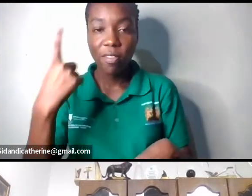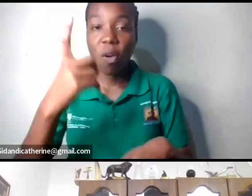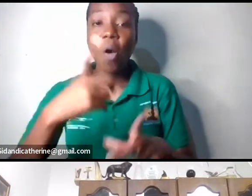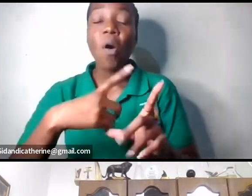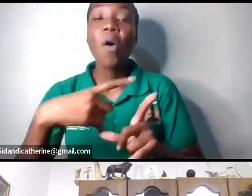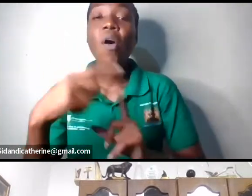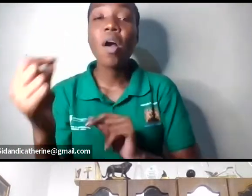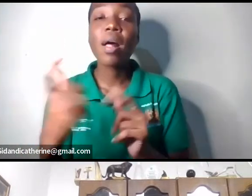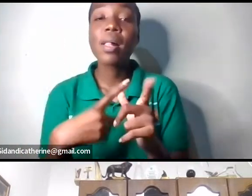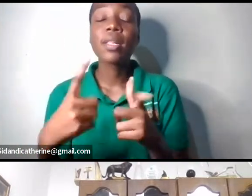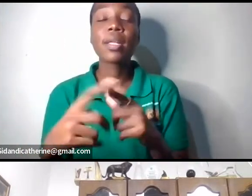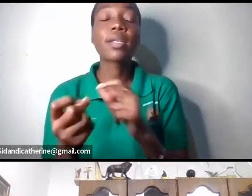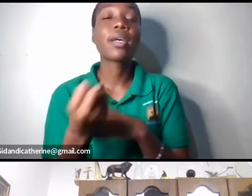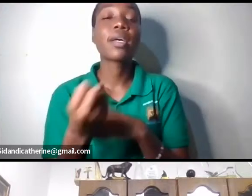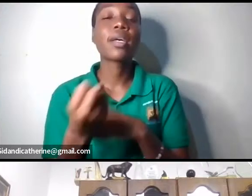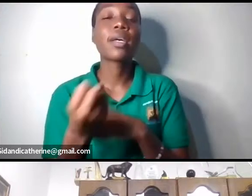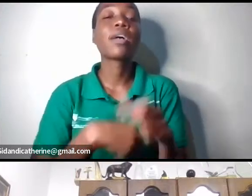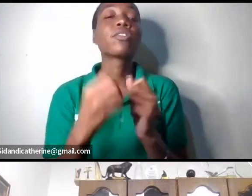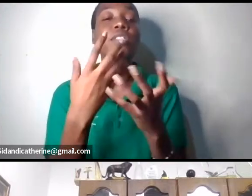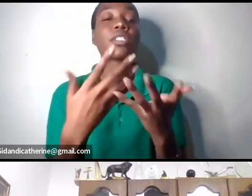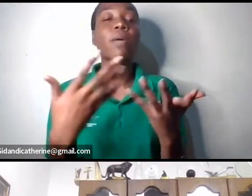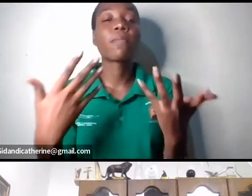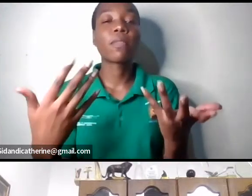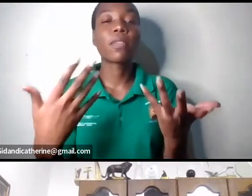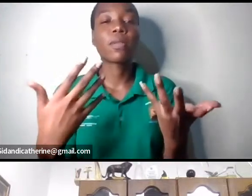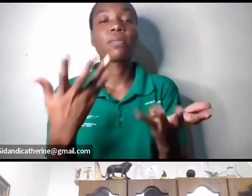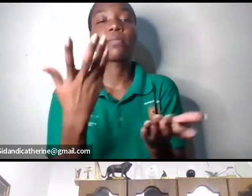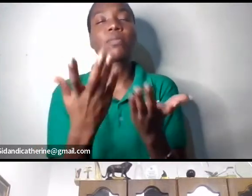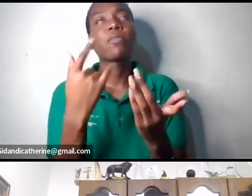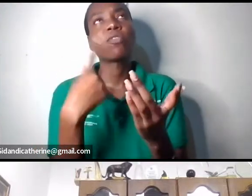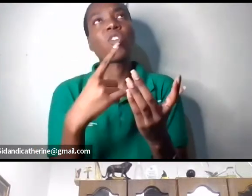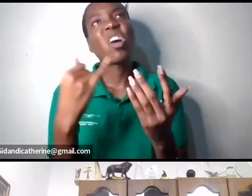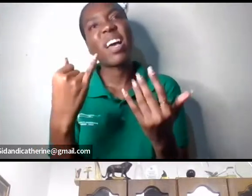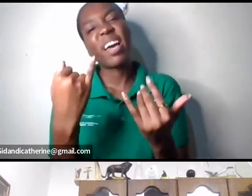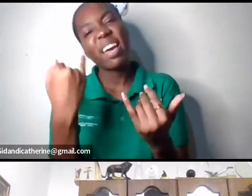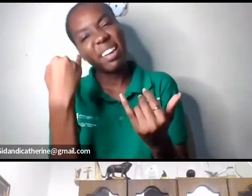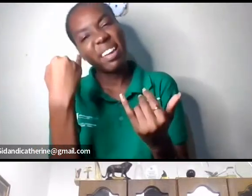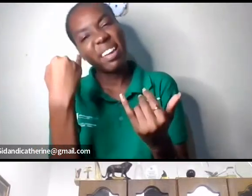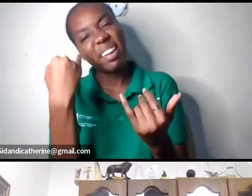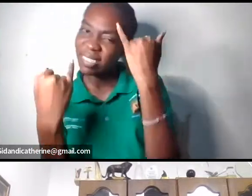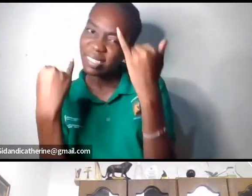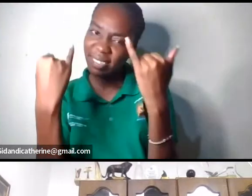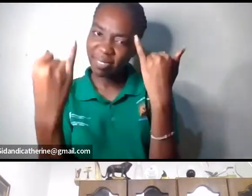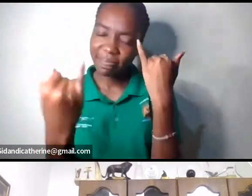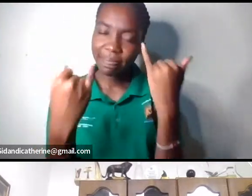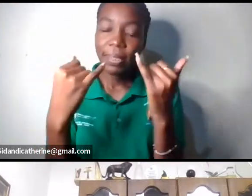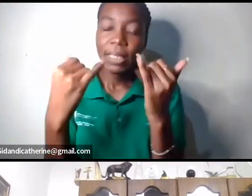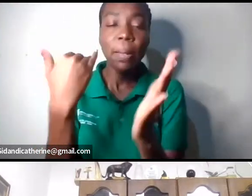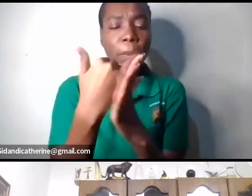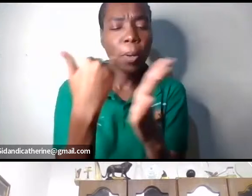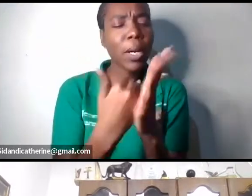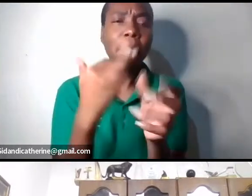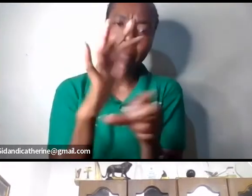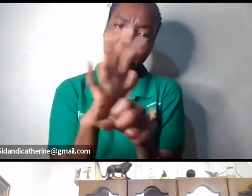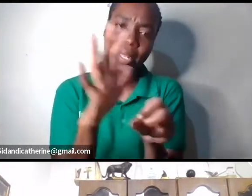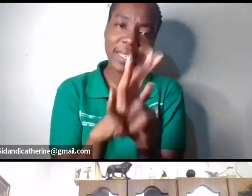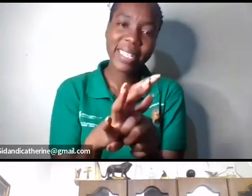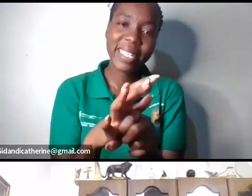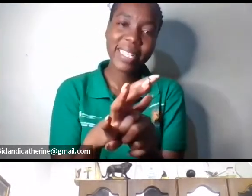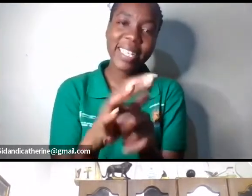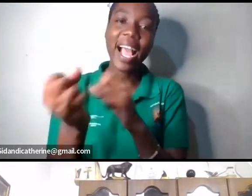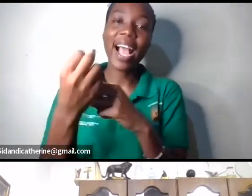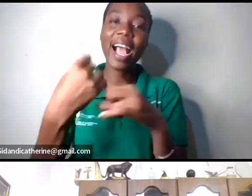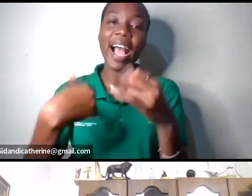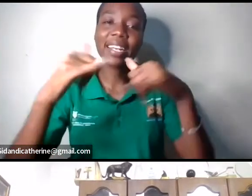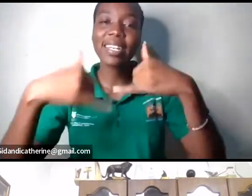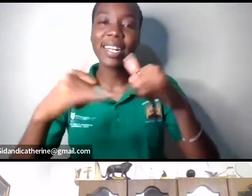do something about being innovative. We have many programs. We have Nollywood. Yeah, Nollywood